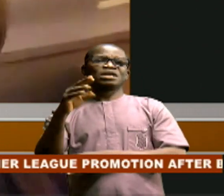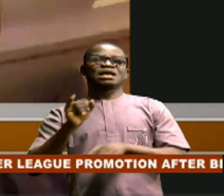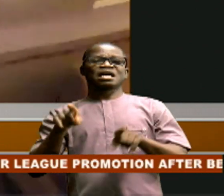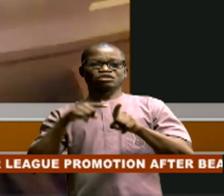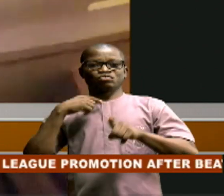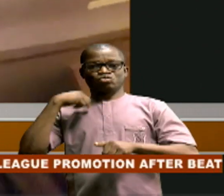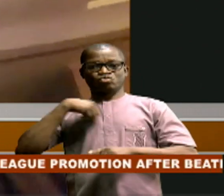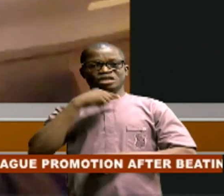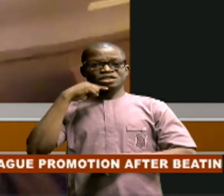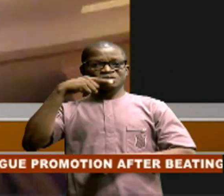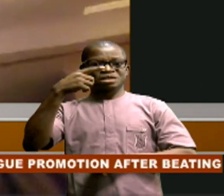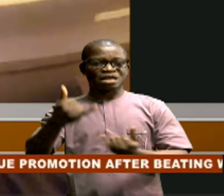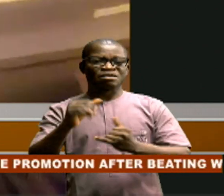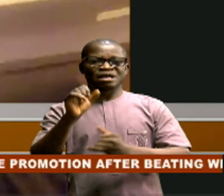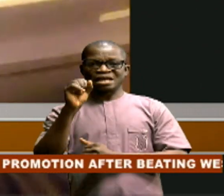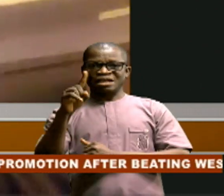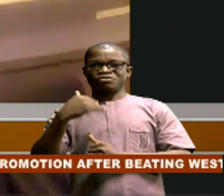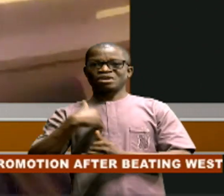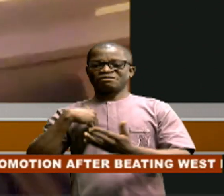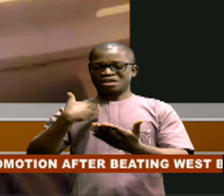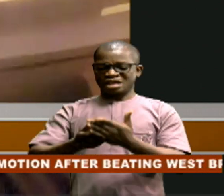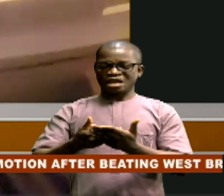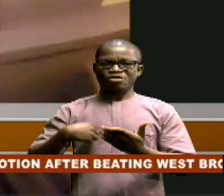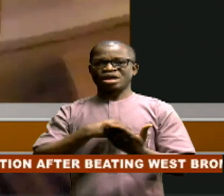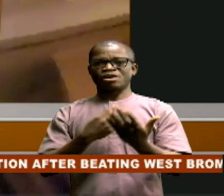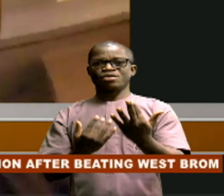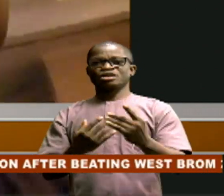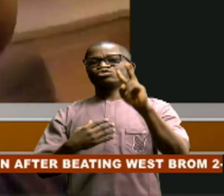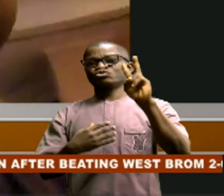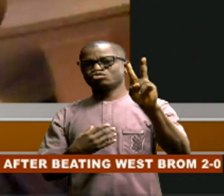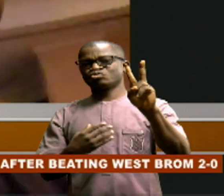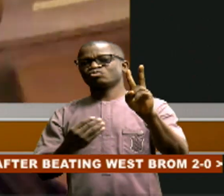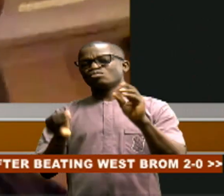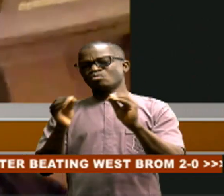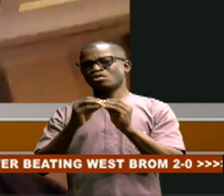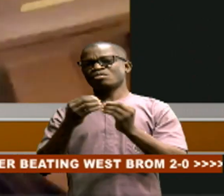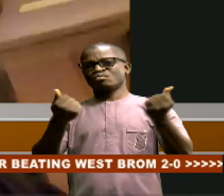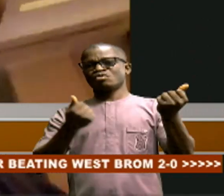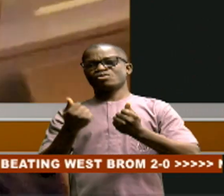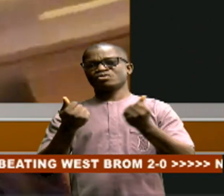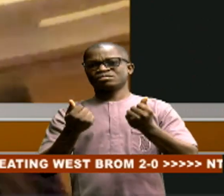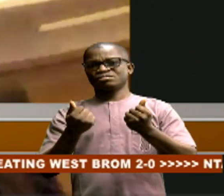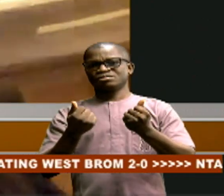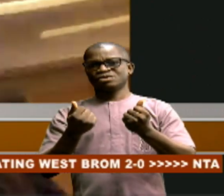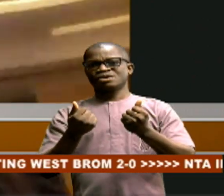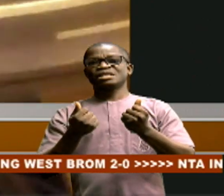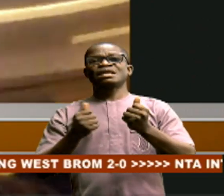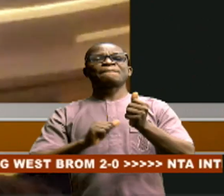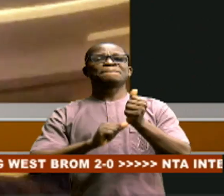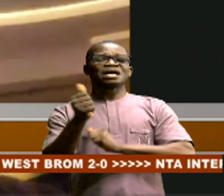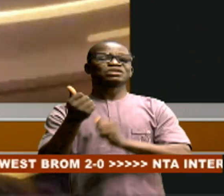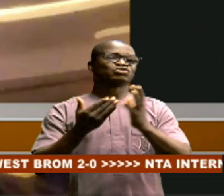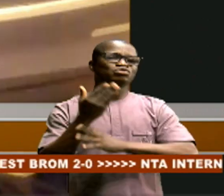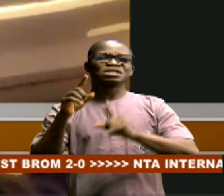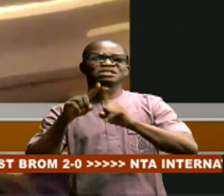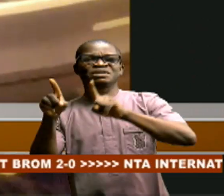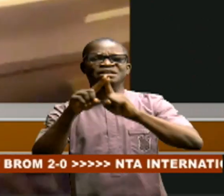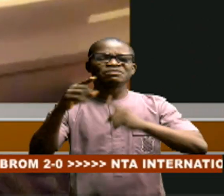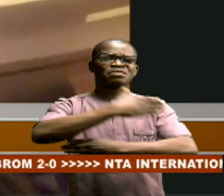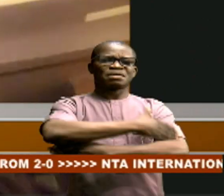arrived. We are waiting 2 more buses. 2 more buses went to a different border town, which was